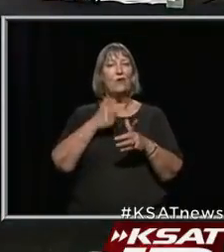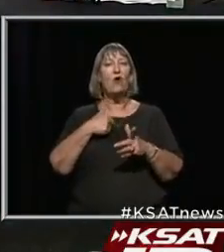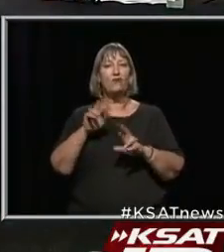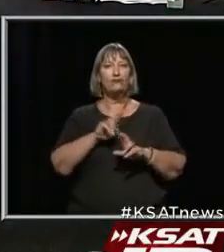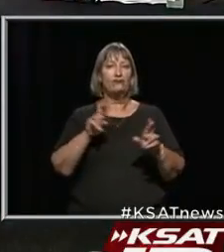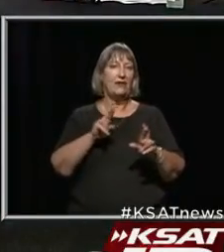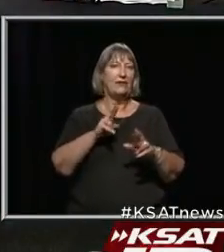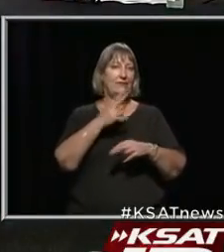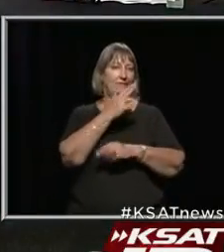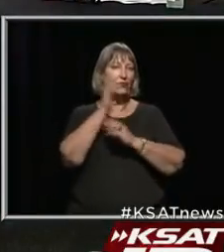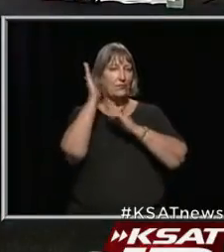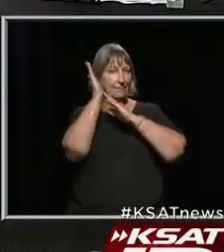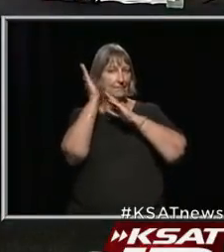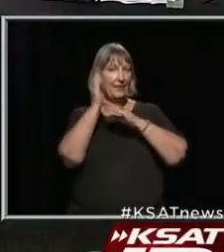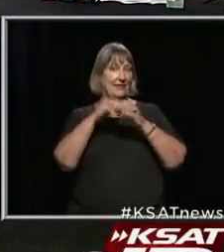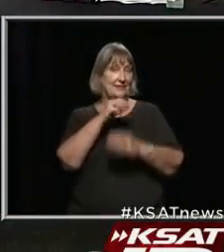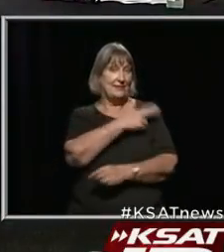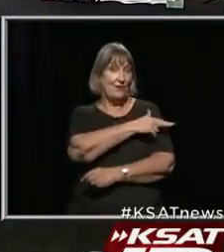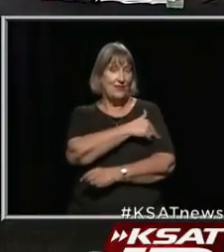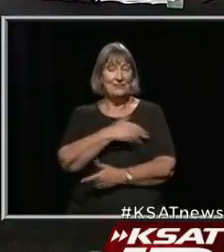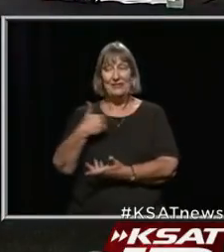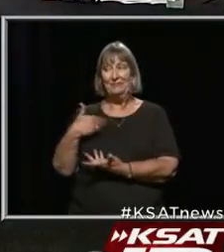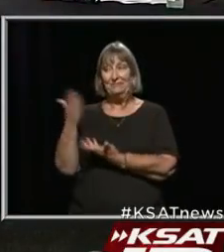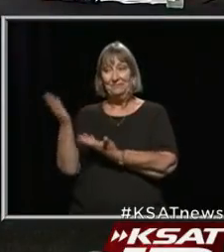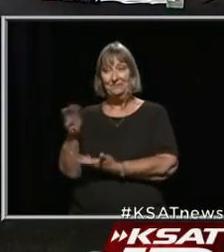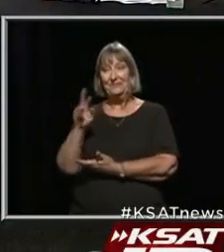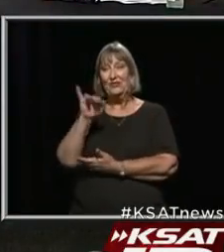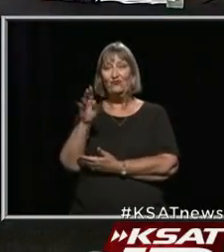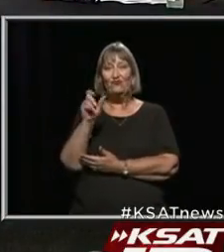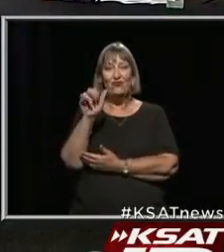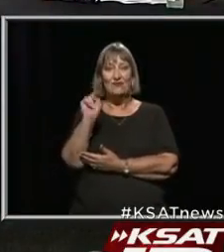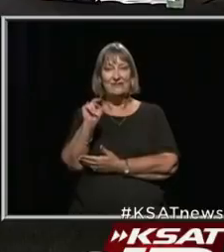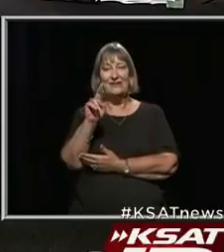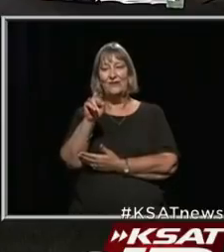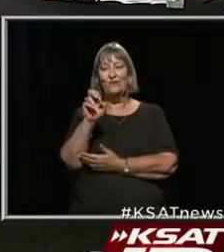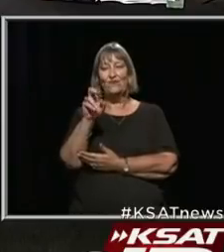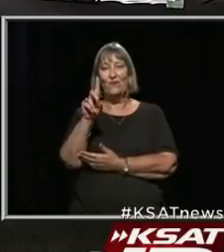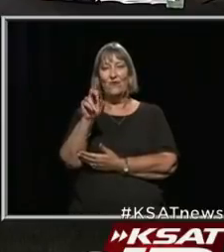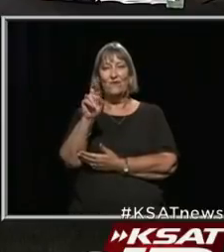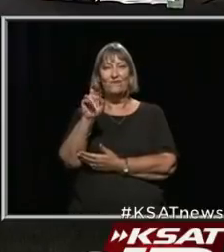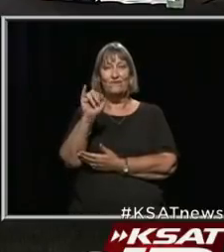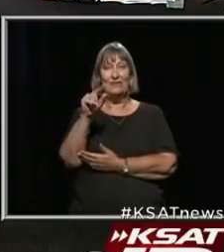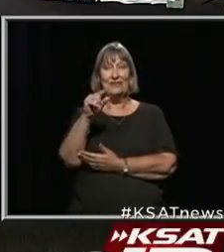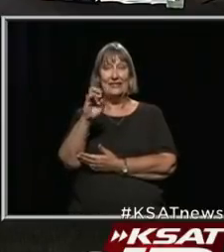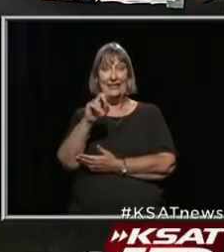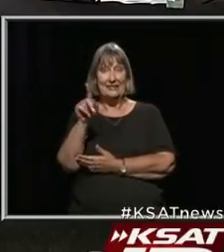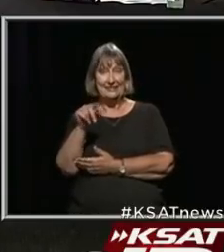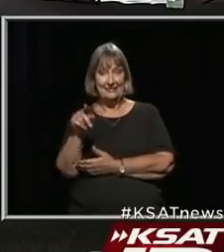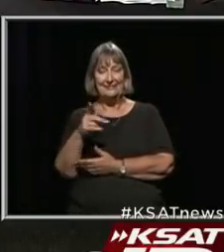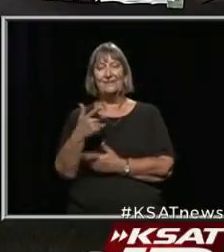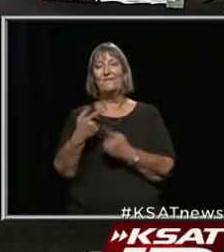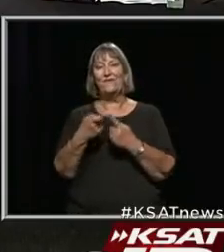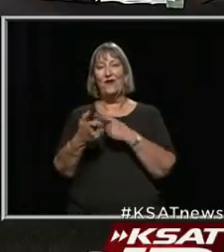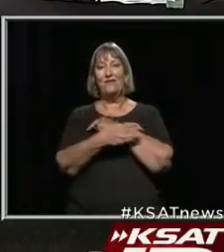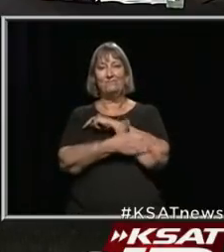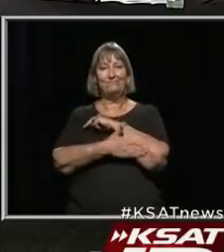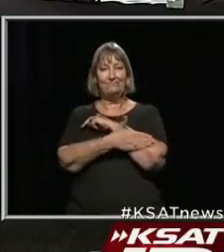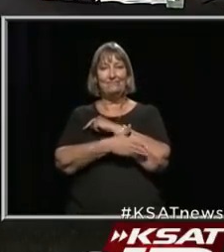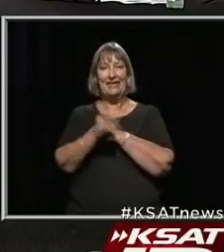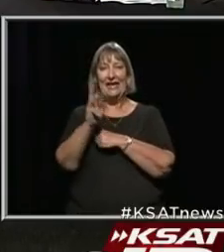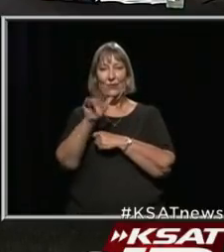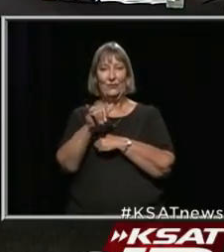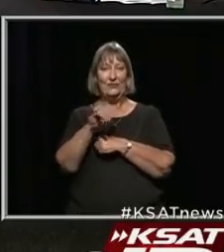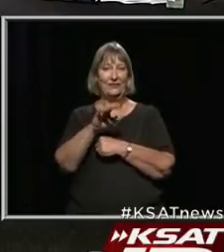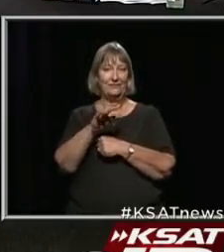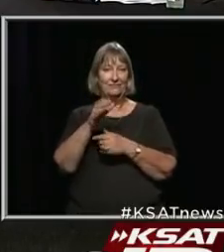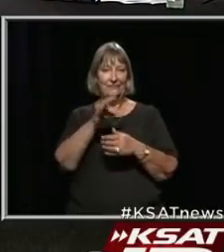and good evening, everybody. Just wanted to, of course, remind us as there's some changes coming to the orders